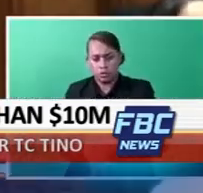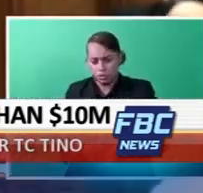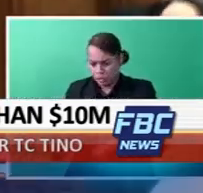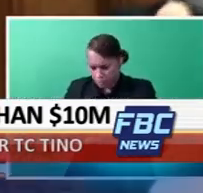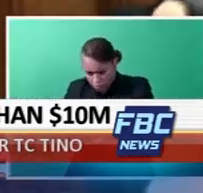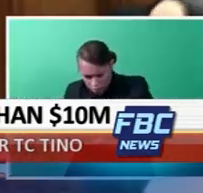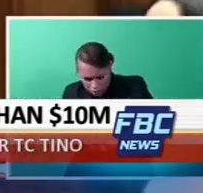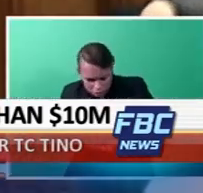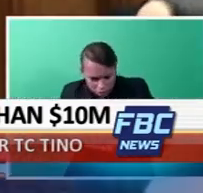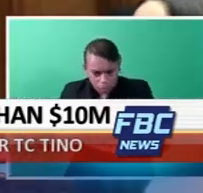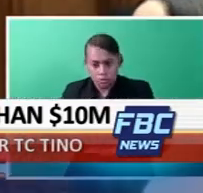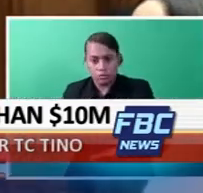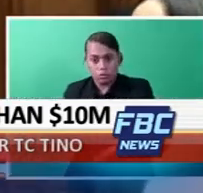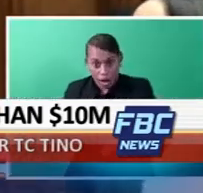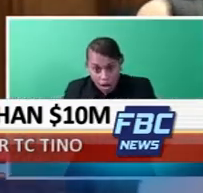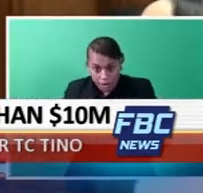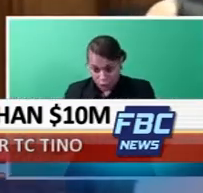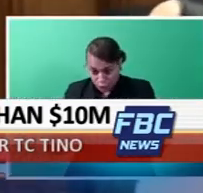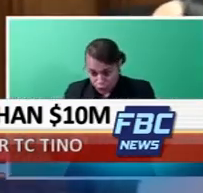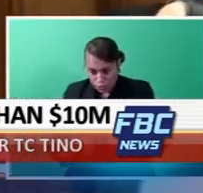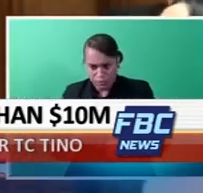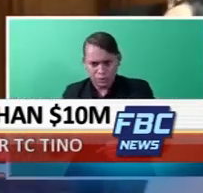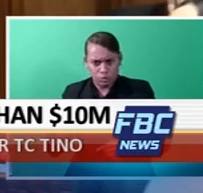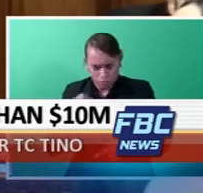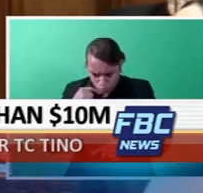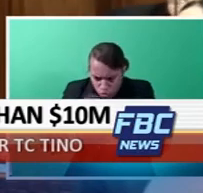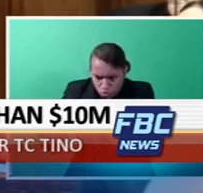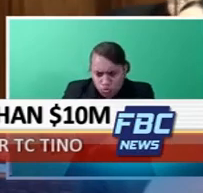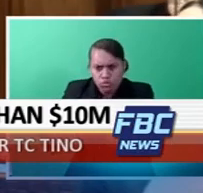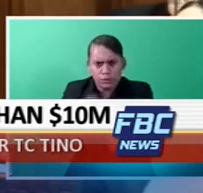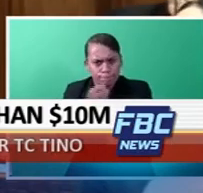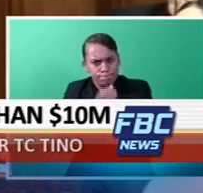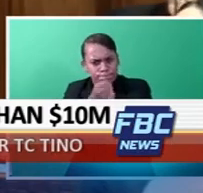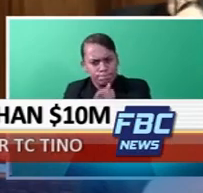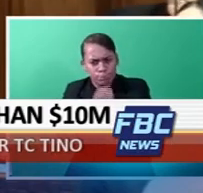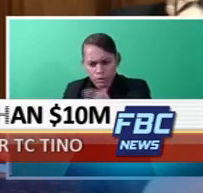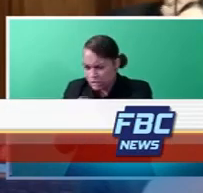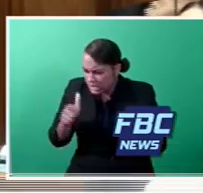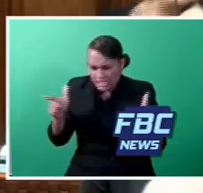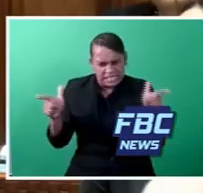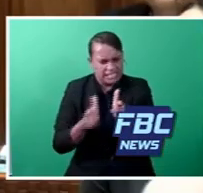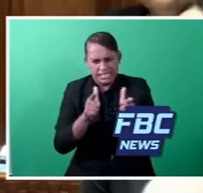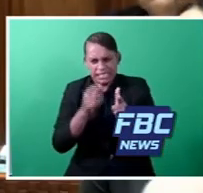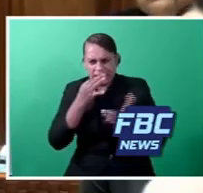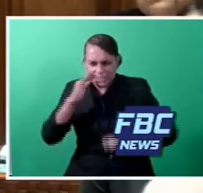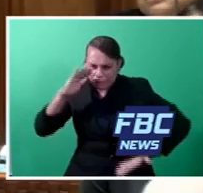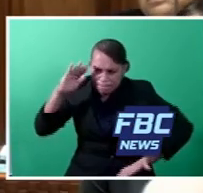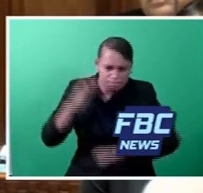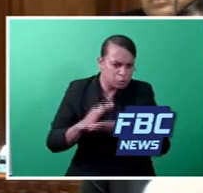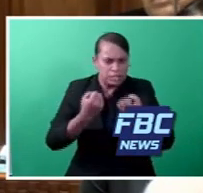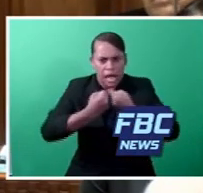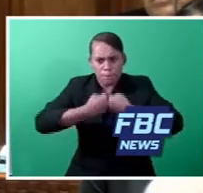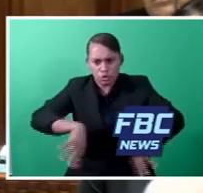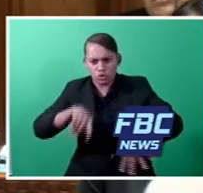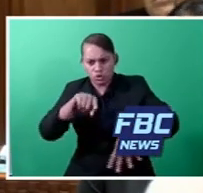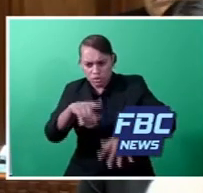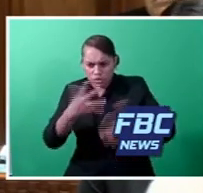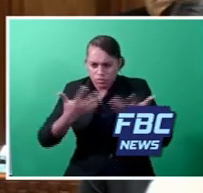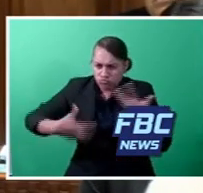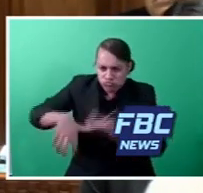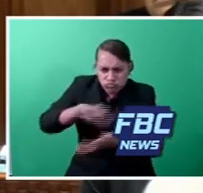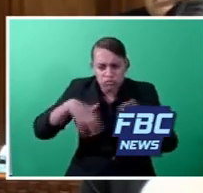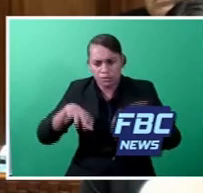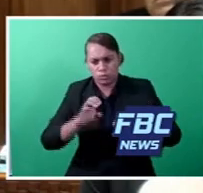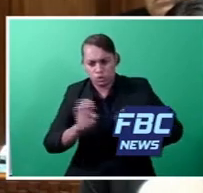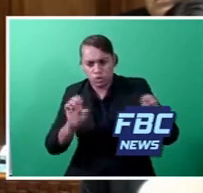Ministry will continue to work on improving our goal to minimize loss of lives in the event of a disaster. We will continue to work with our